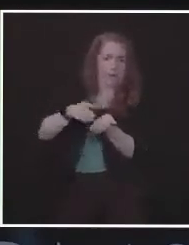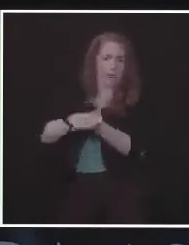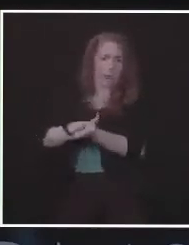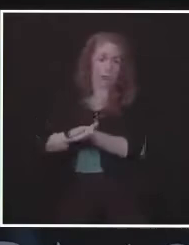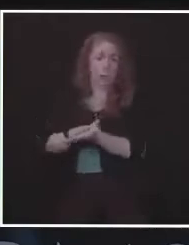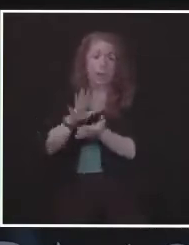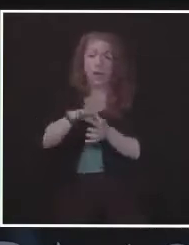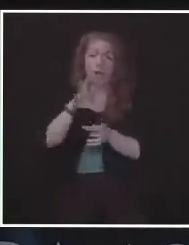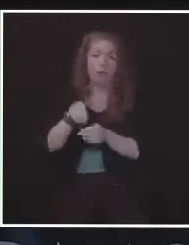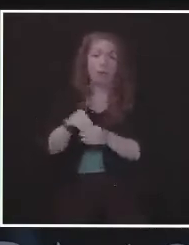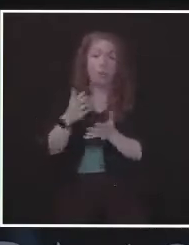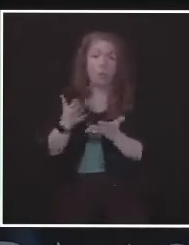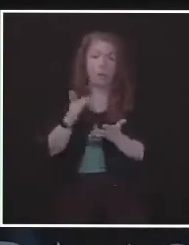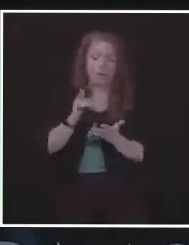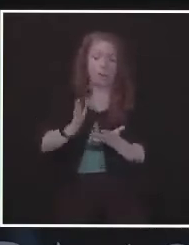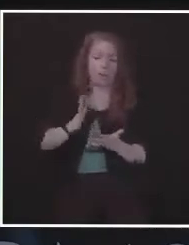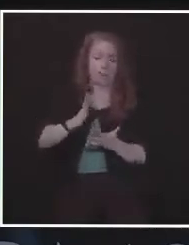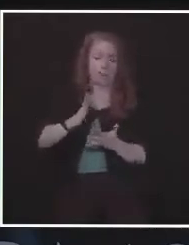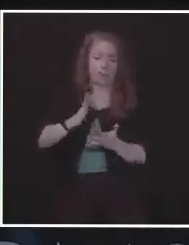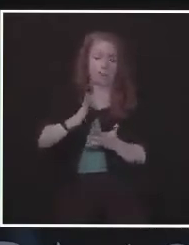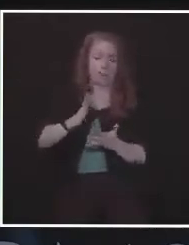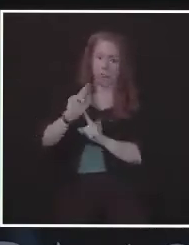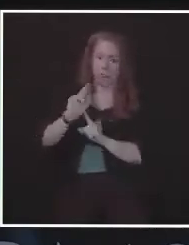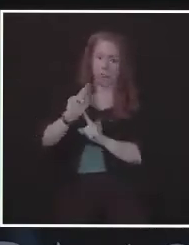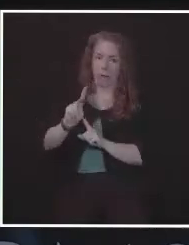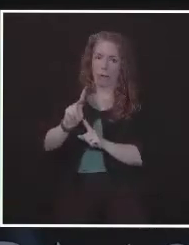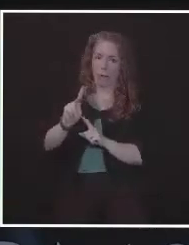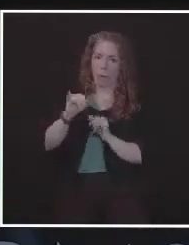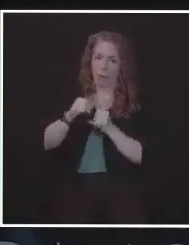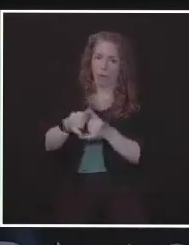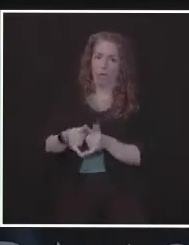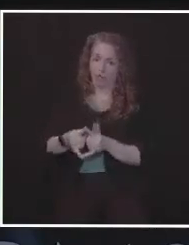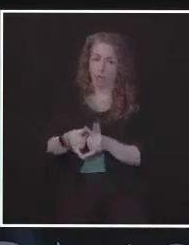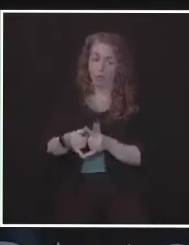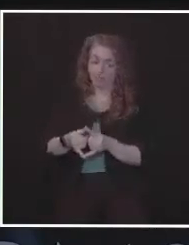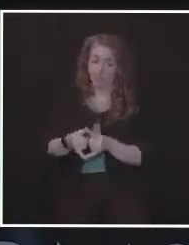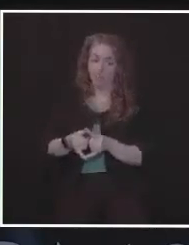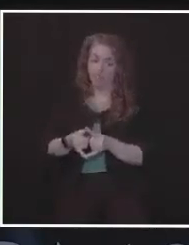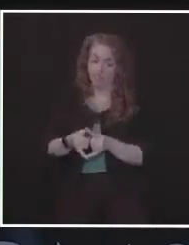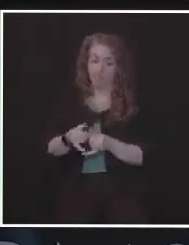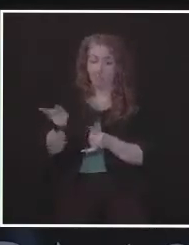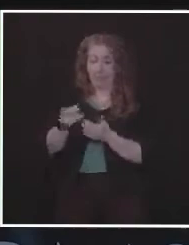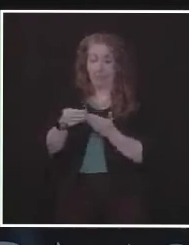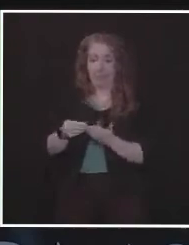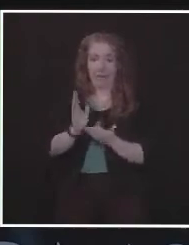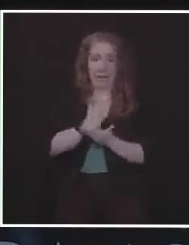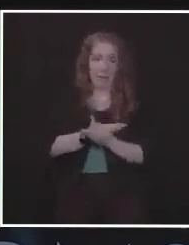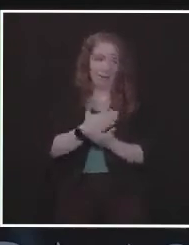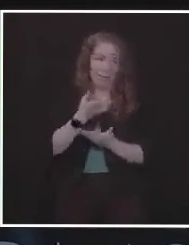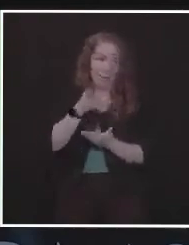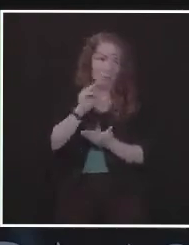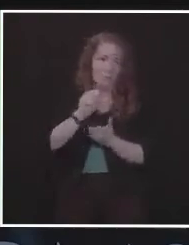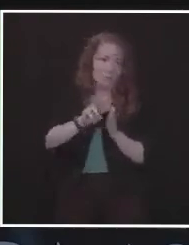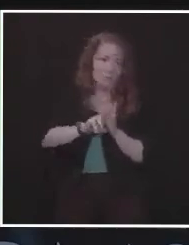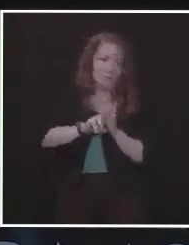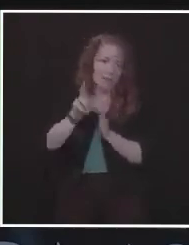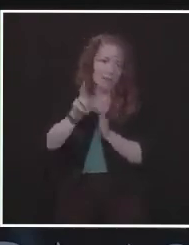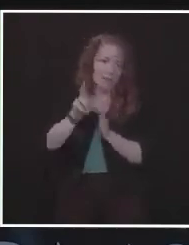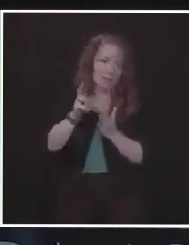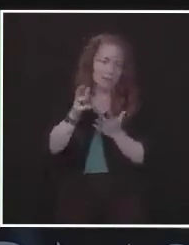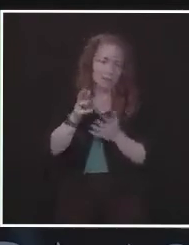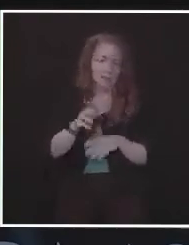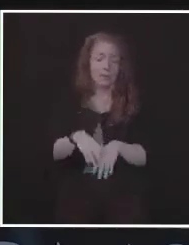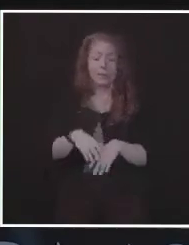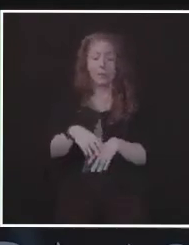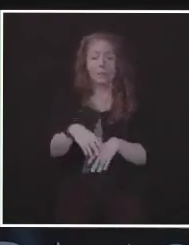Rank Award, lead our human spaceflight endeavors. And with that, I'm going to turn it over to folks that you really want to